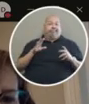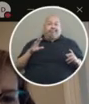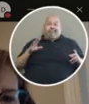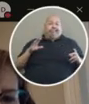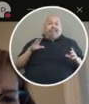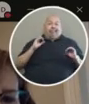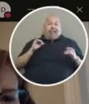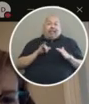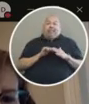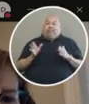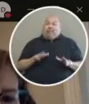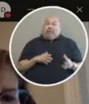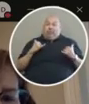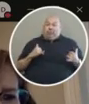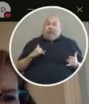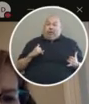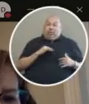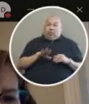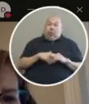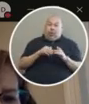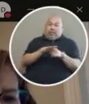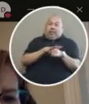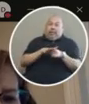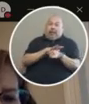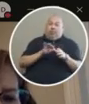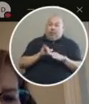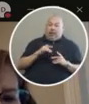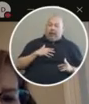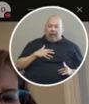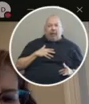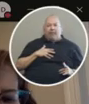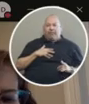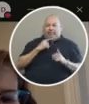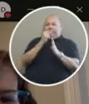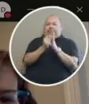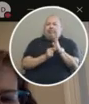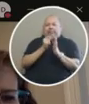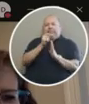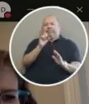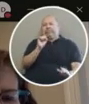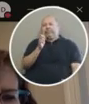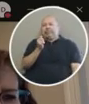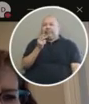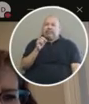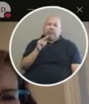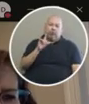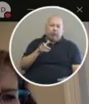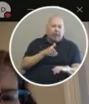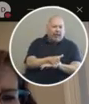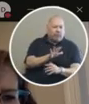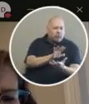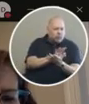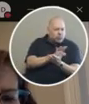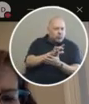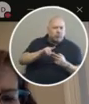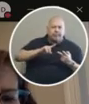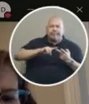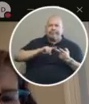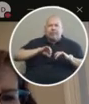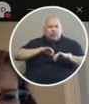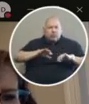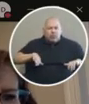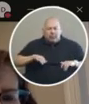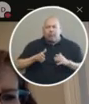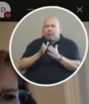That's the plan right now. So all the areas where we have seasonal activity, after school activity, all of those